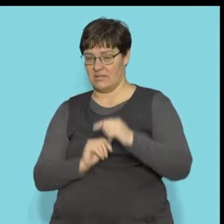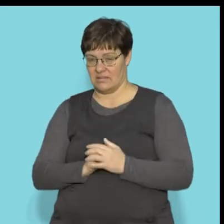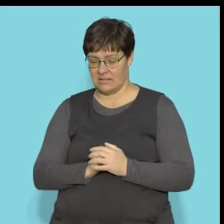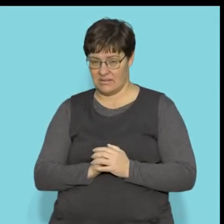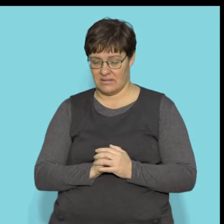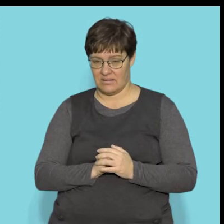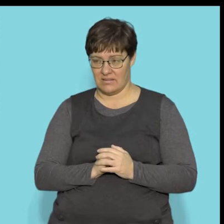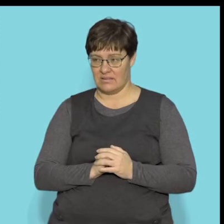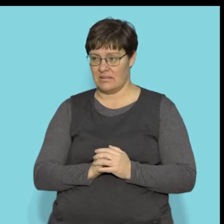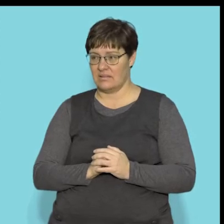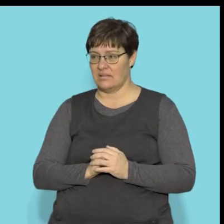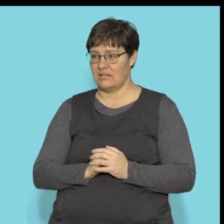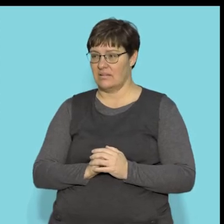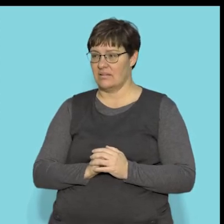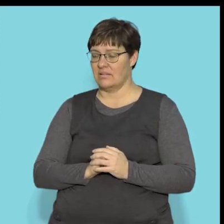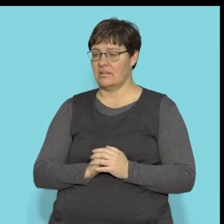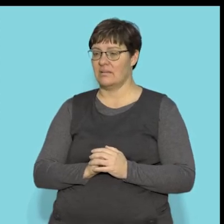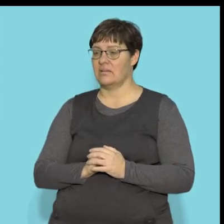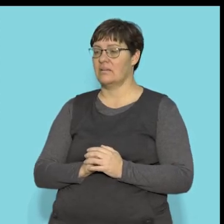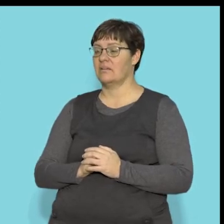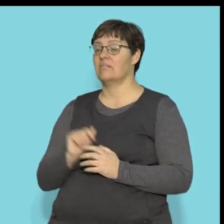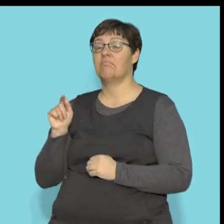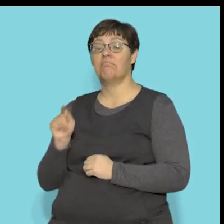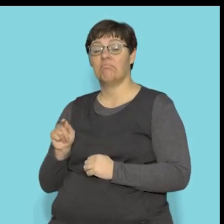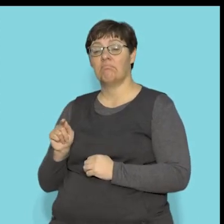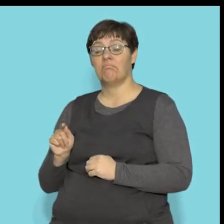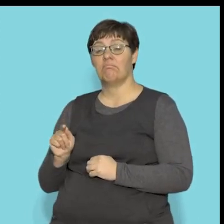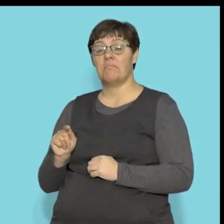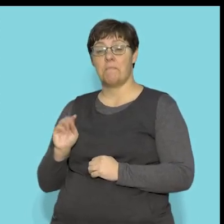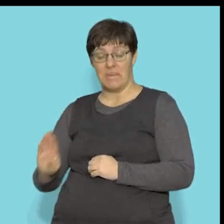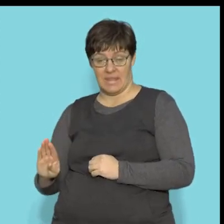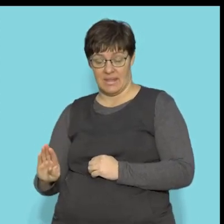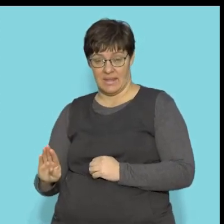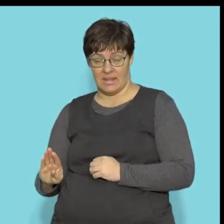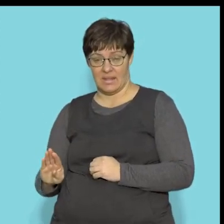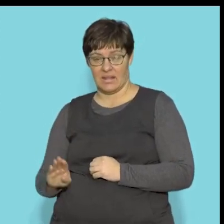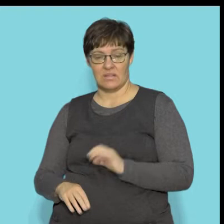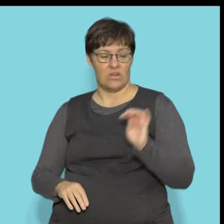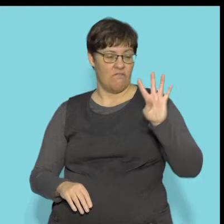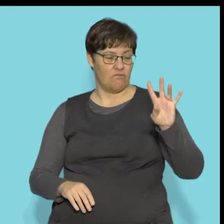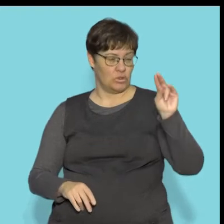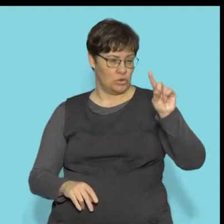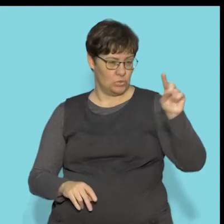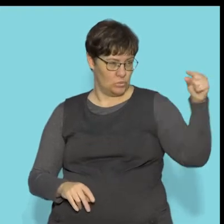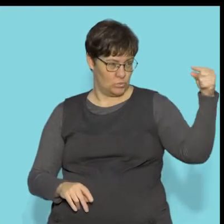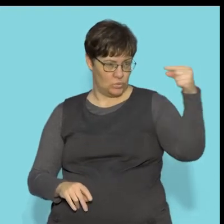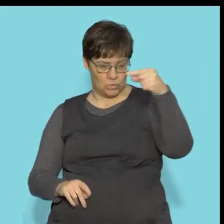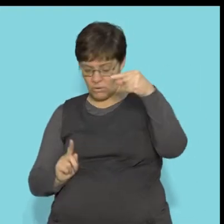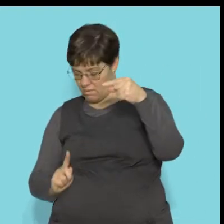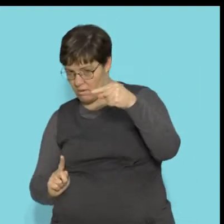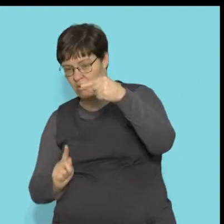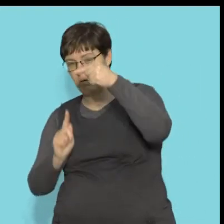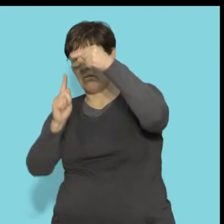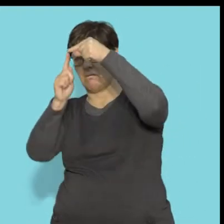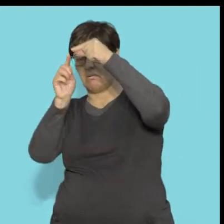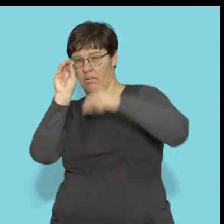point. What would be happening in terms of pot B on day 5? I would plot